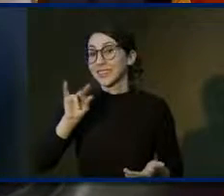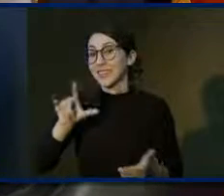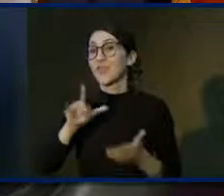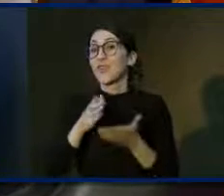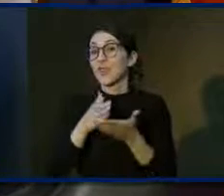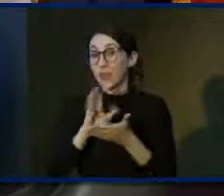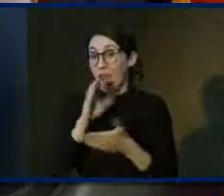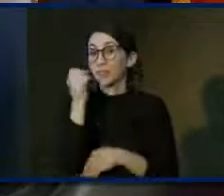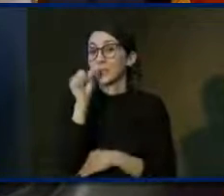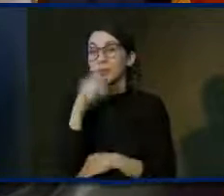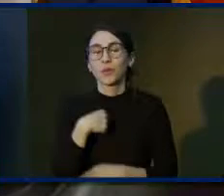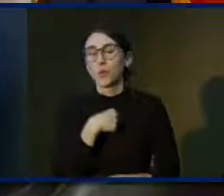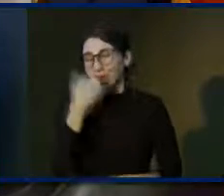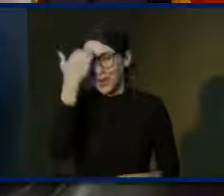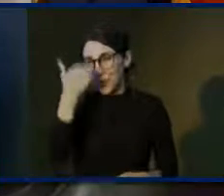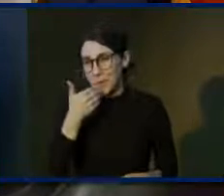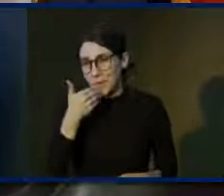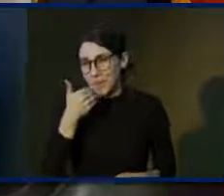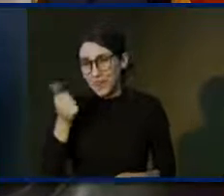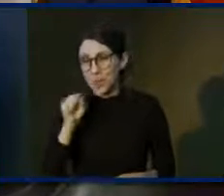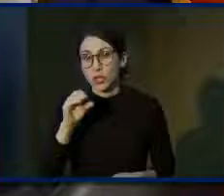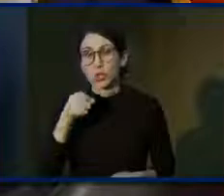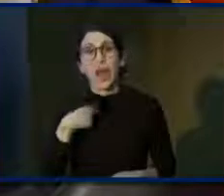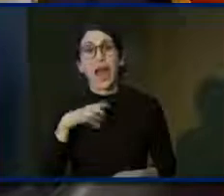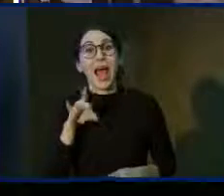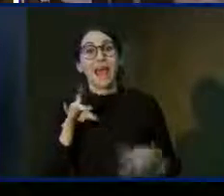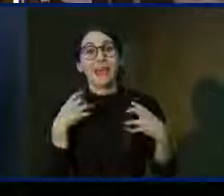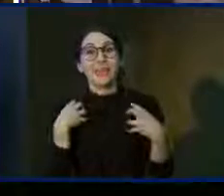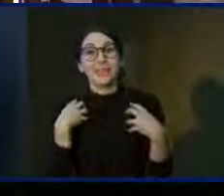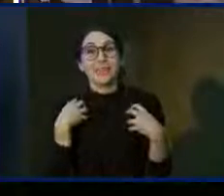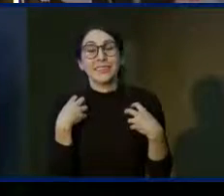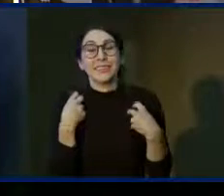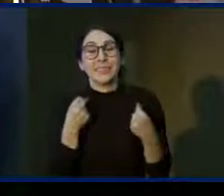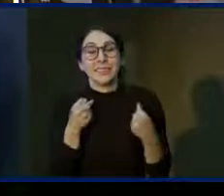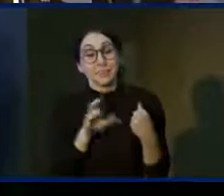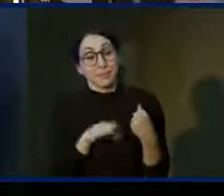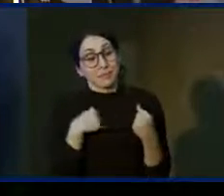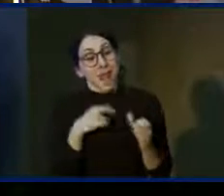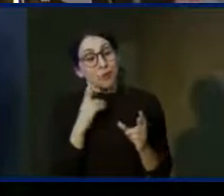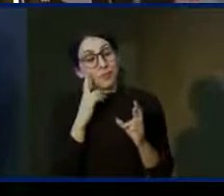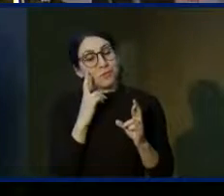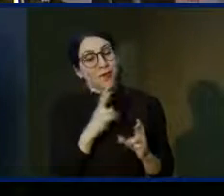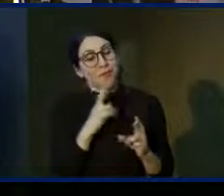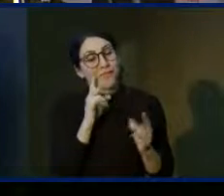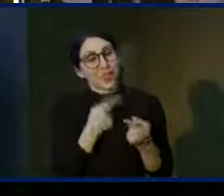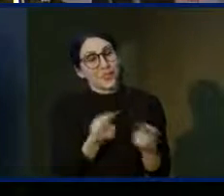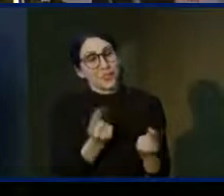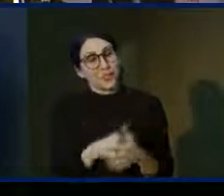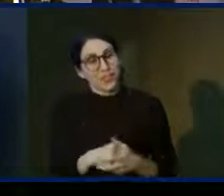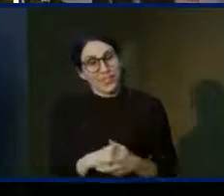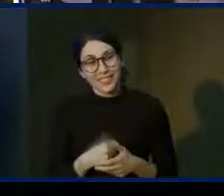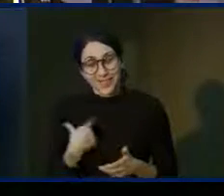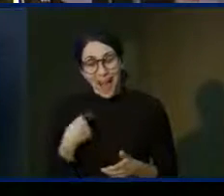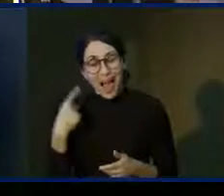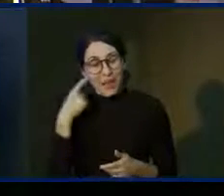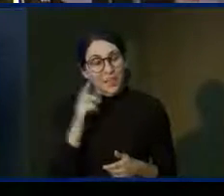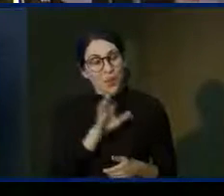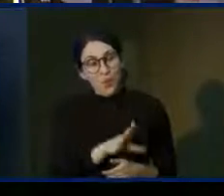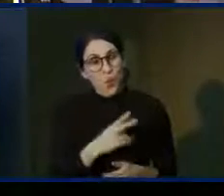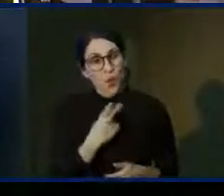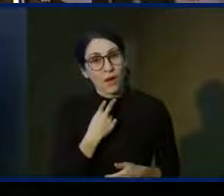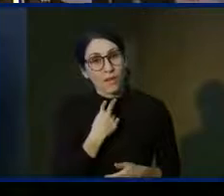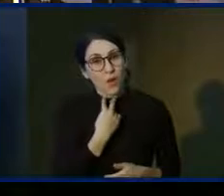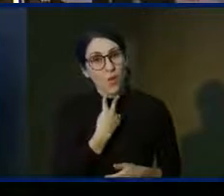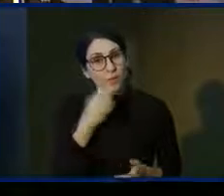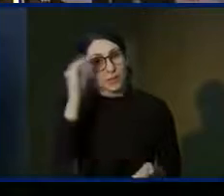And I said, it took every bit of courage I had to say to her, I respectfully disagree. I think your voice is